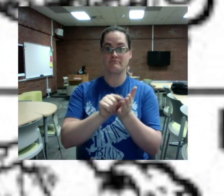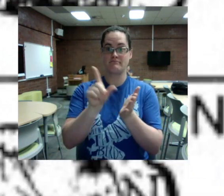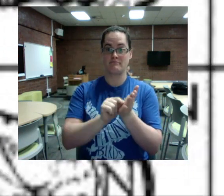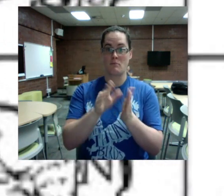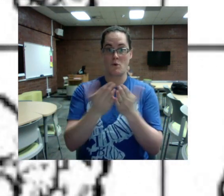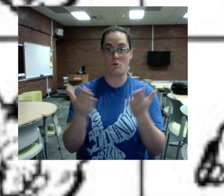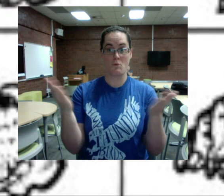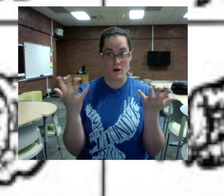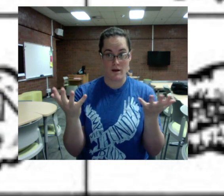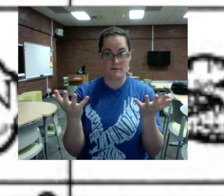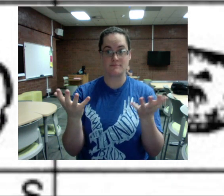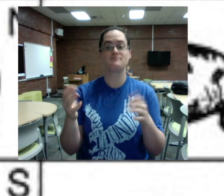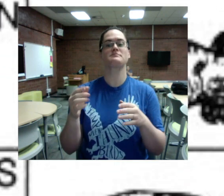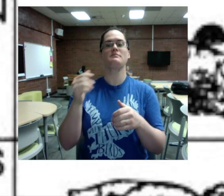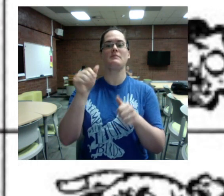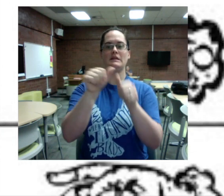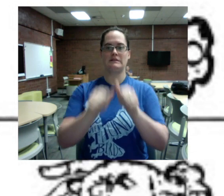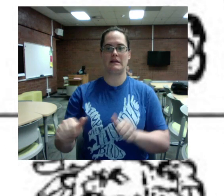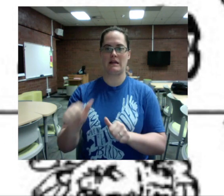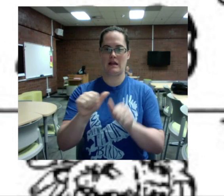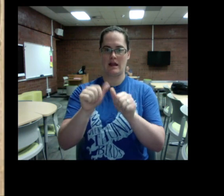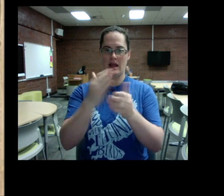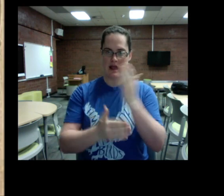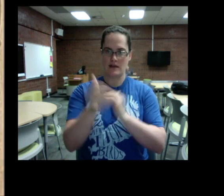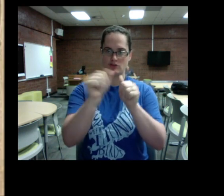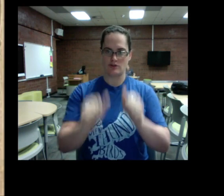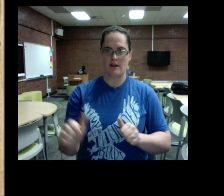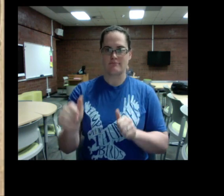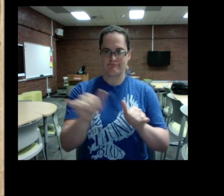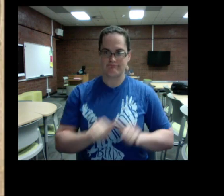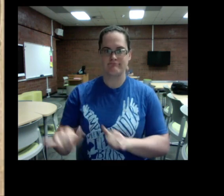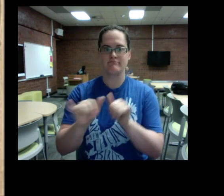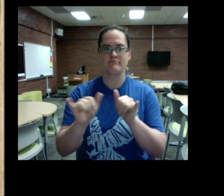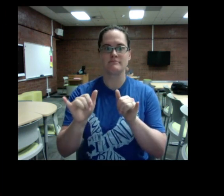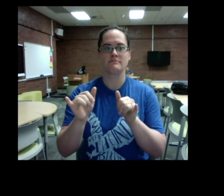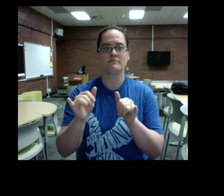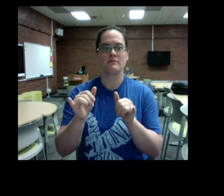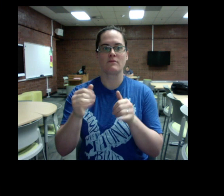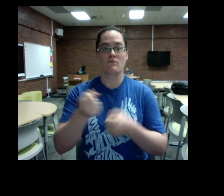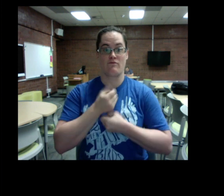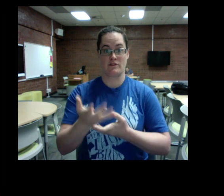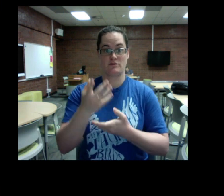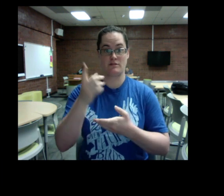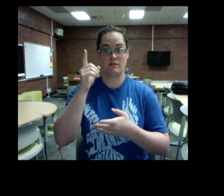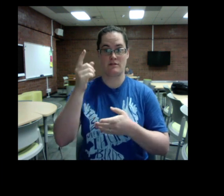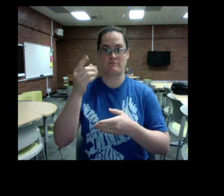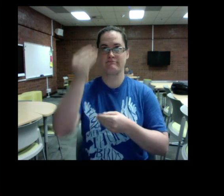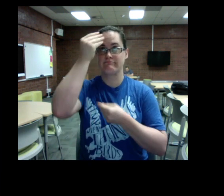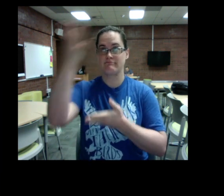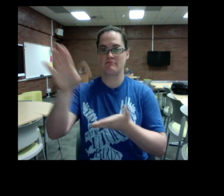alphabet. He suggested using fingerspelling for confessional and for deaf people to make their wishes known on their